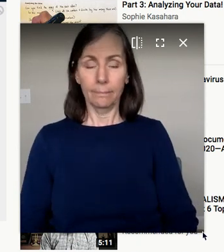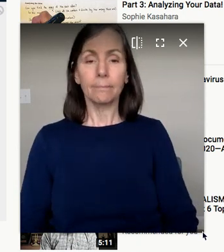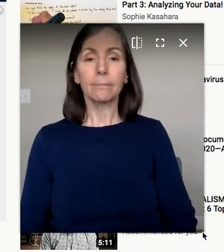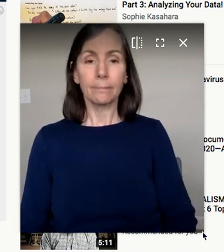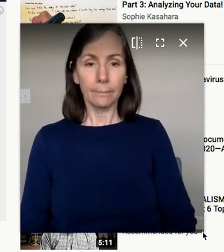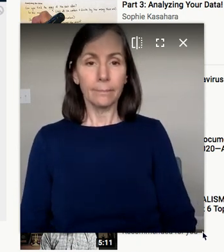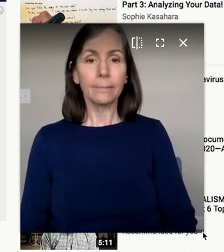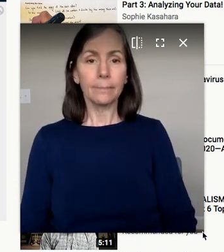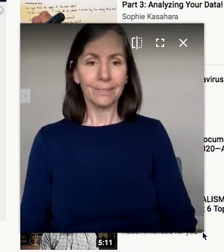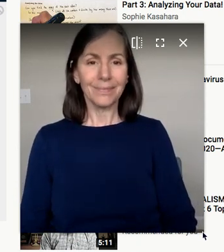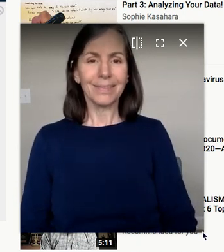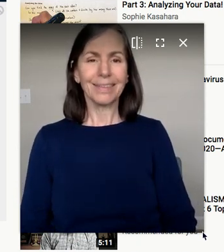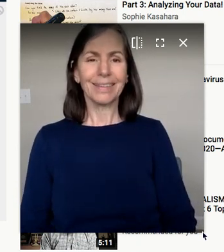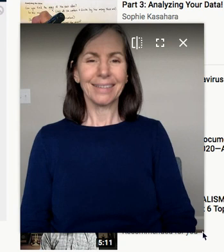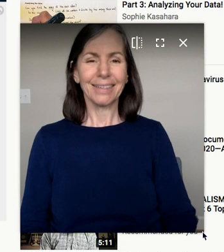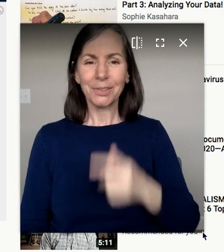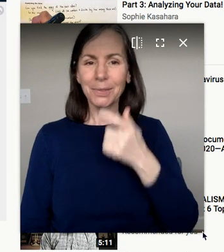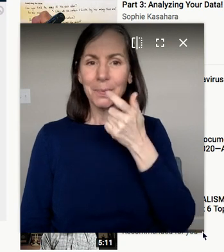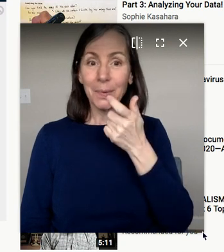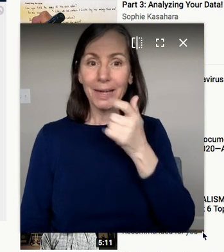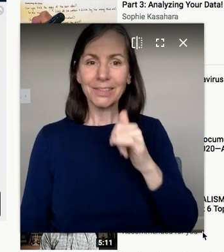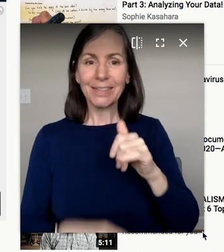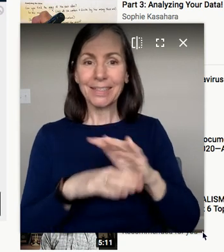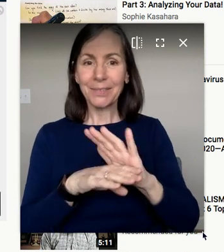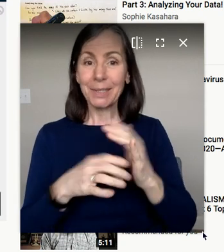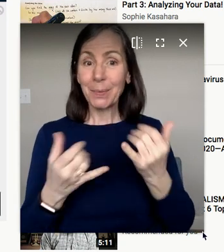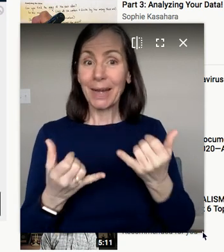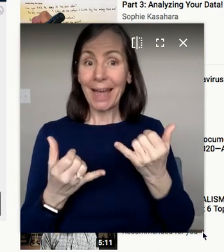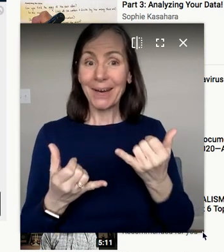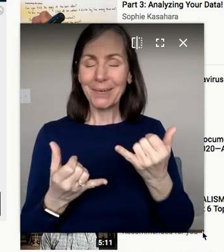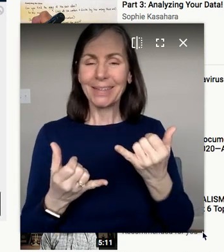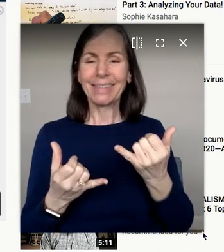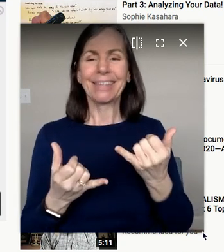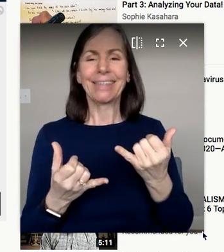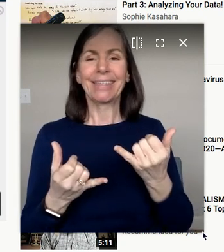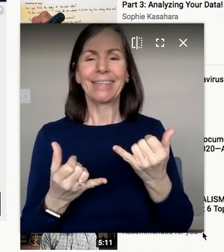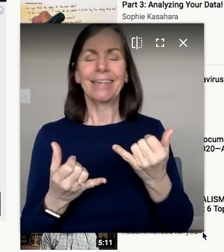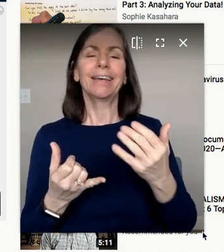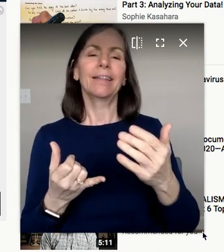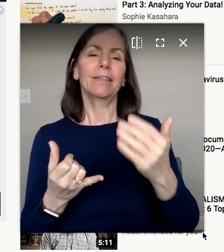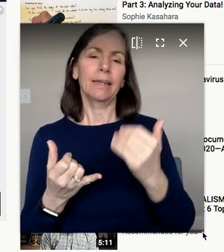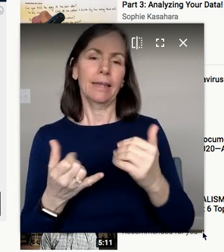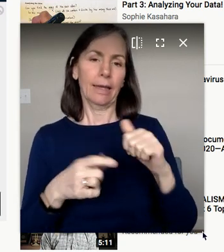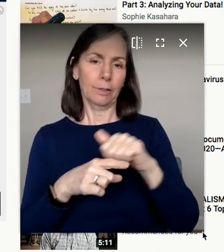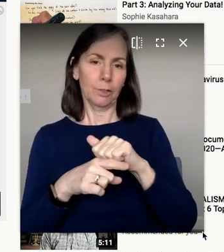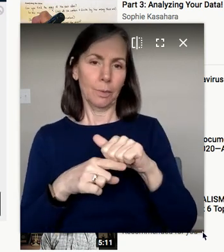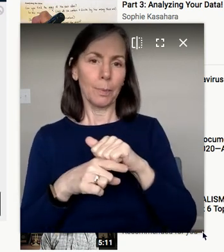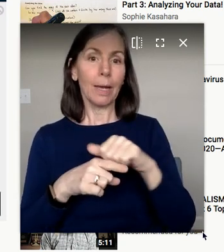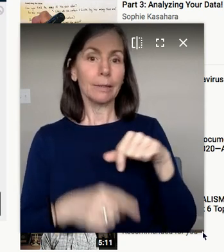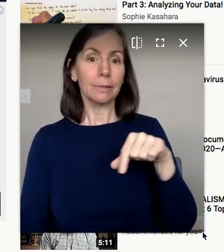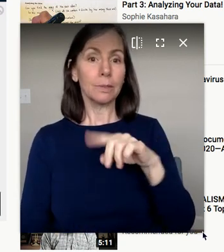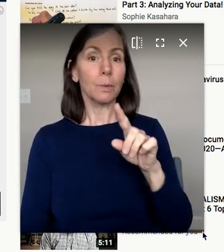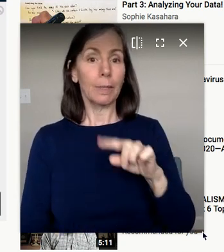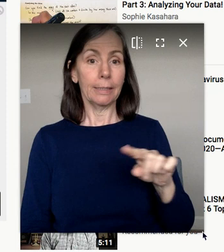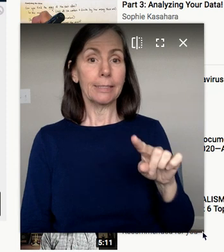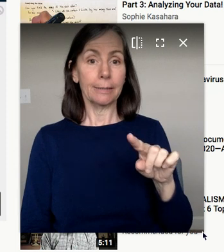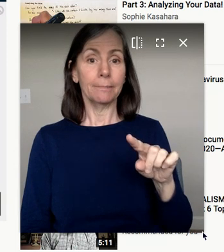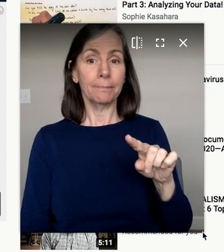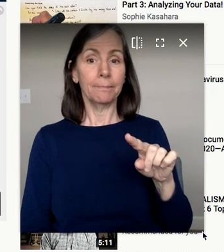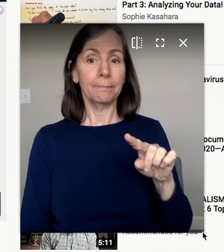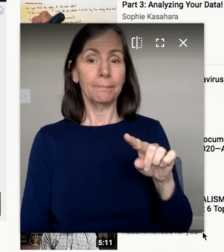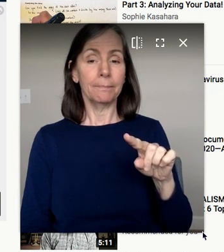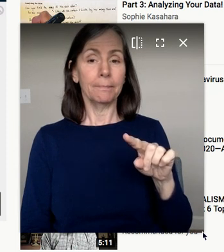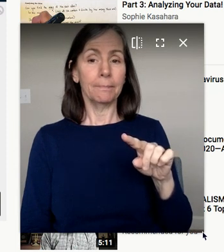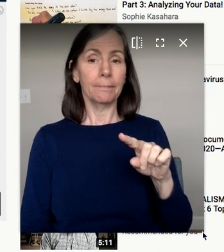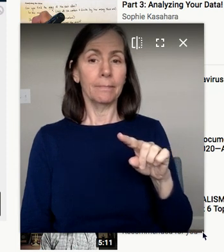You should be watching this video, and next you are going to take the practice quiz. In the middle, it